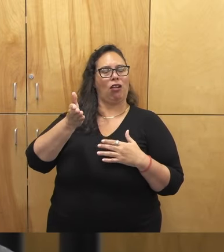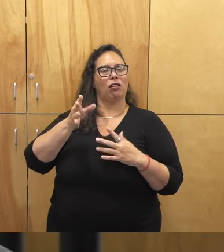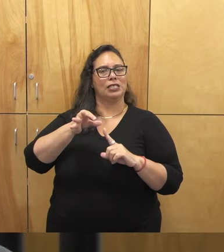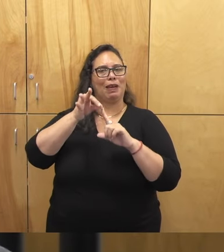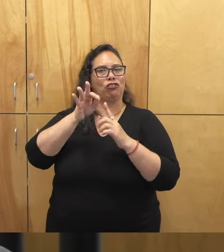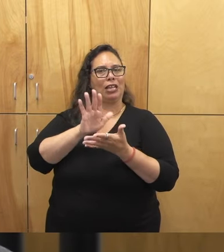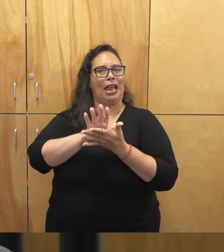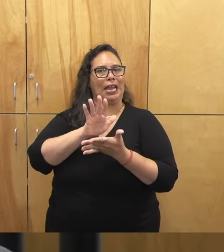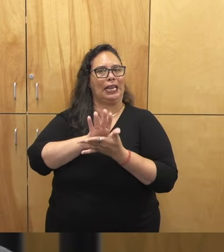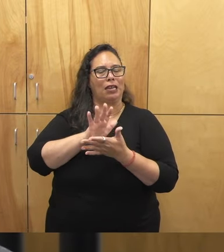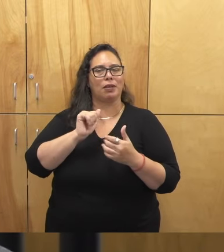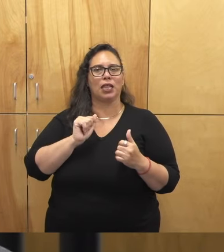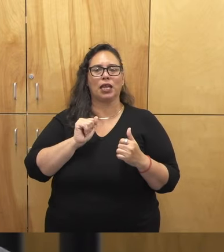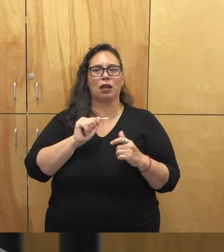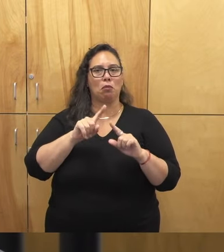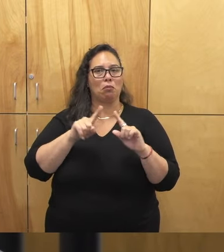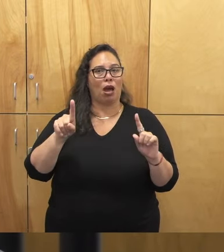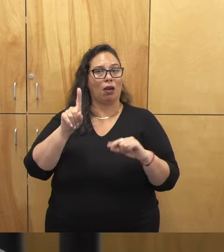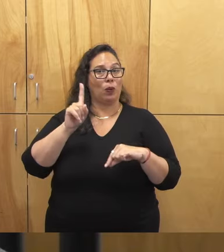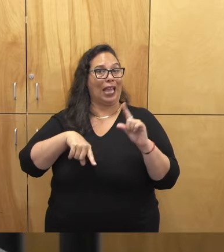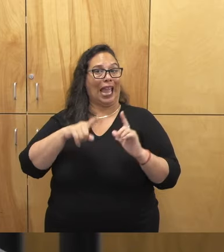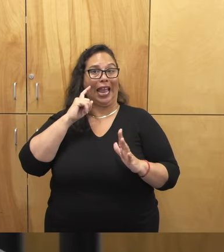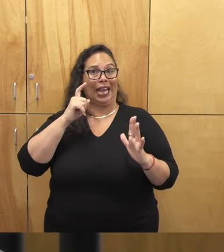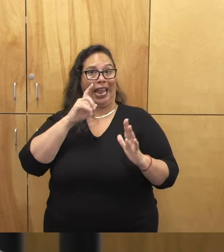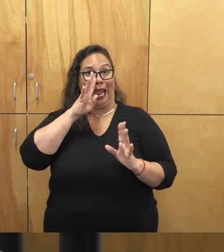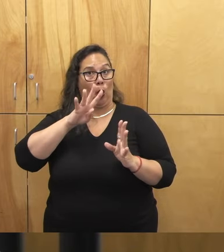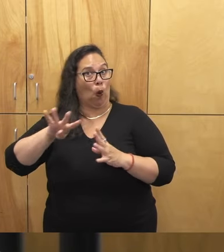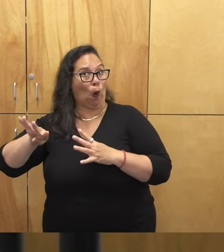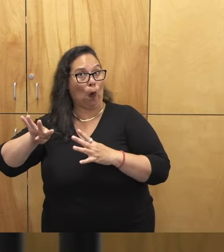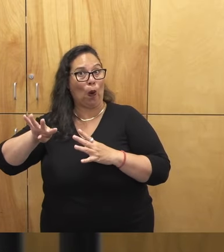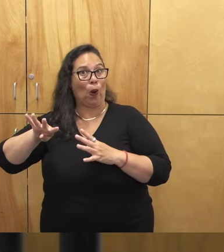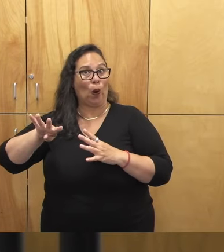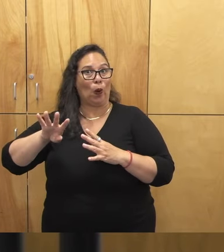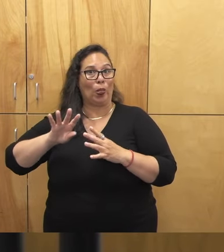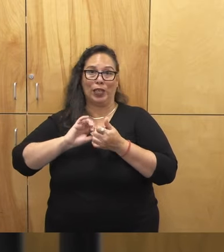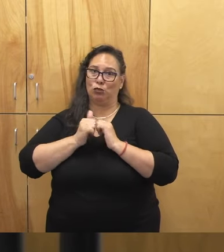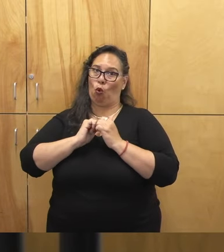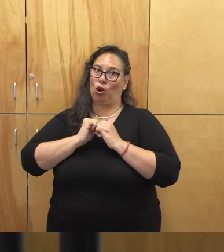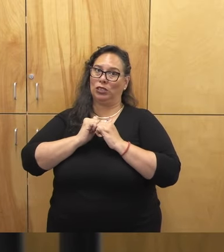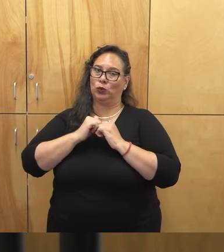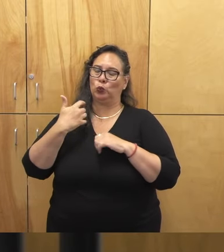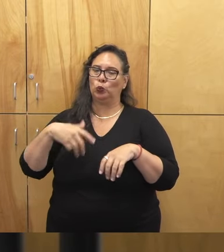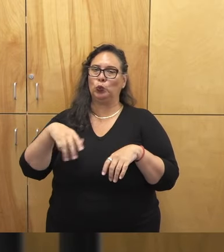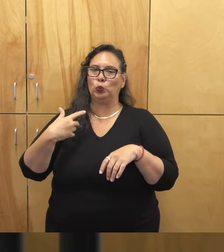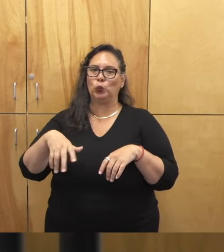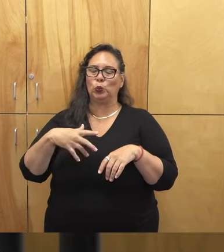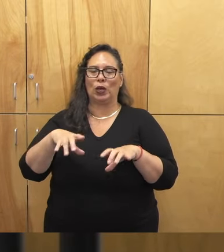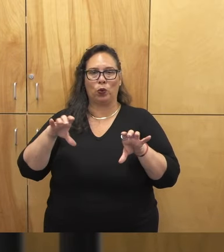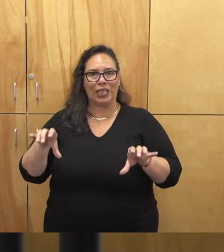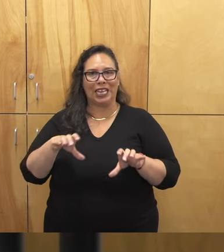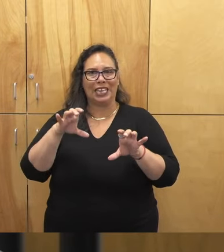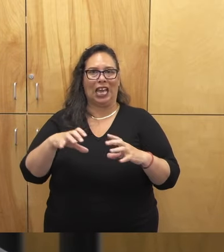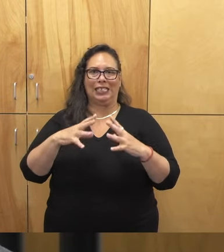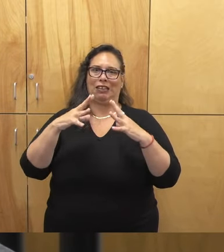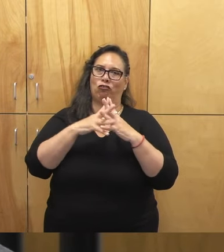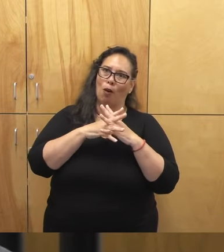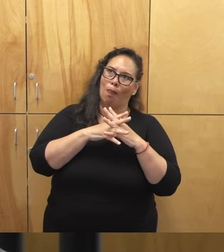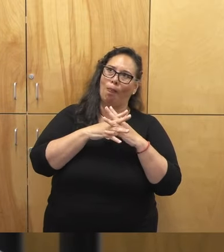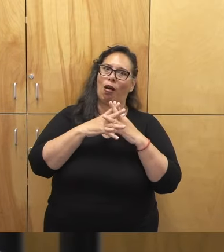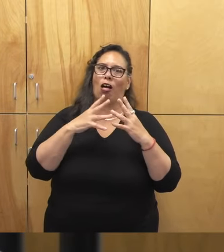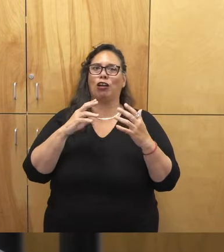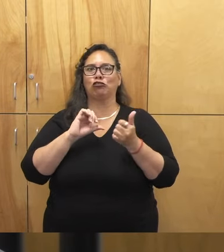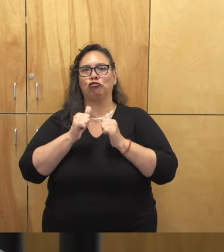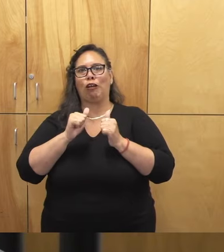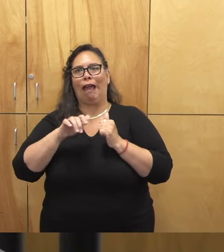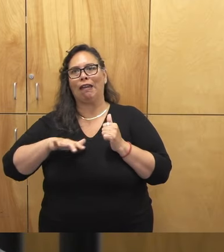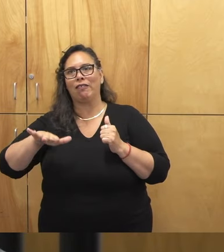academically, but we can't ignore their sports and what they've done, from football to track